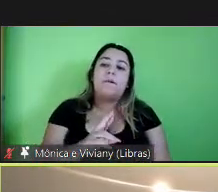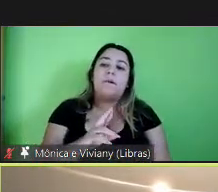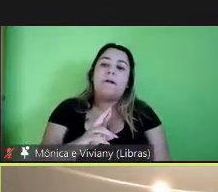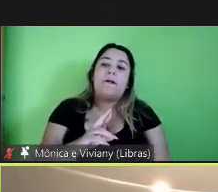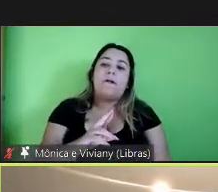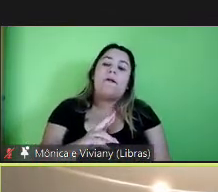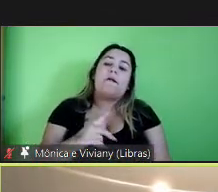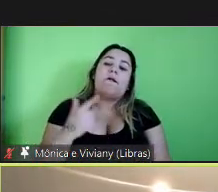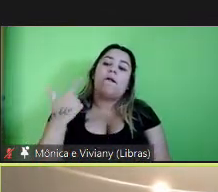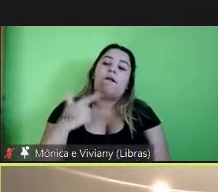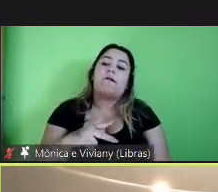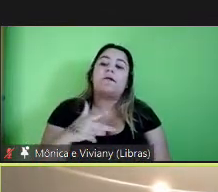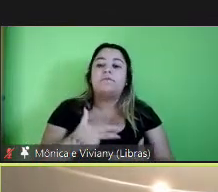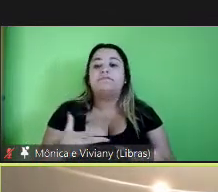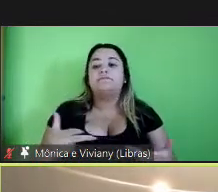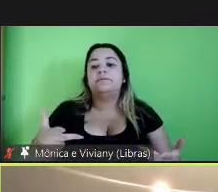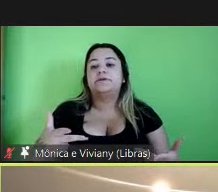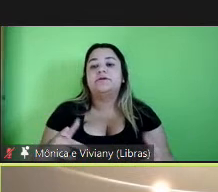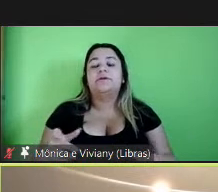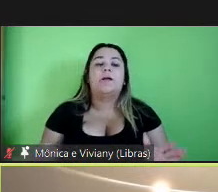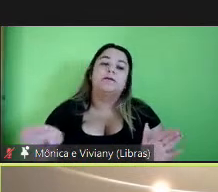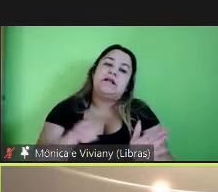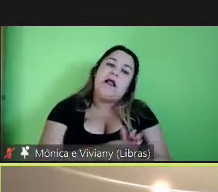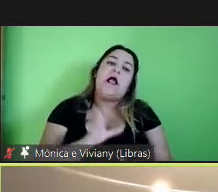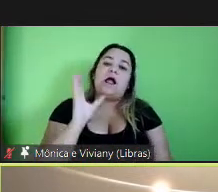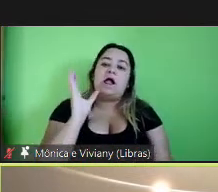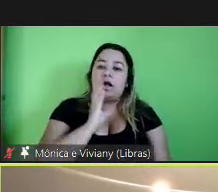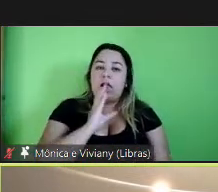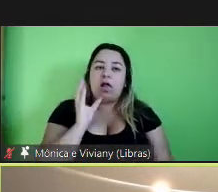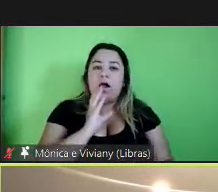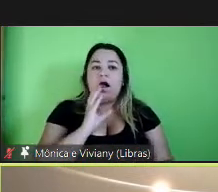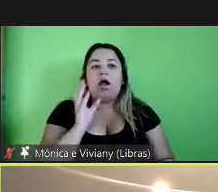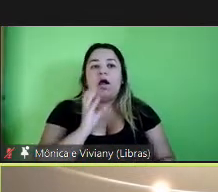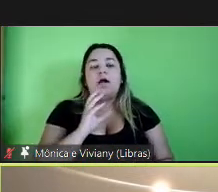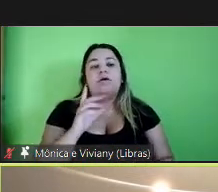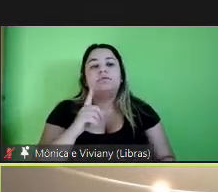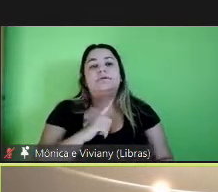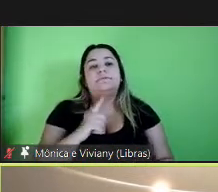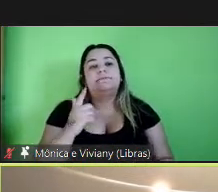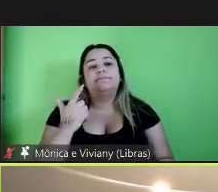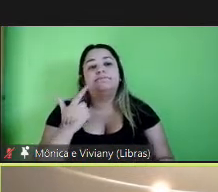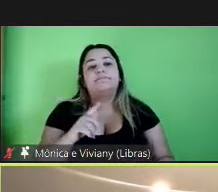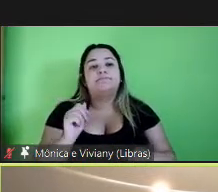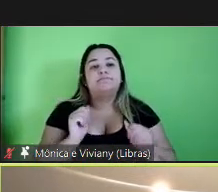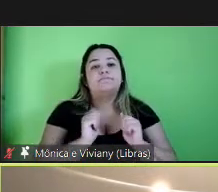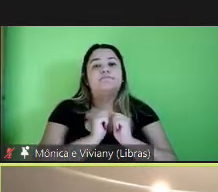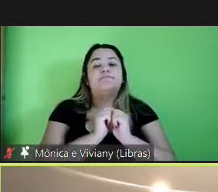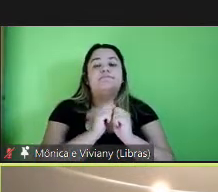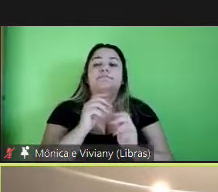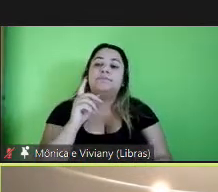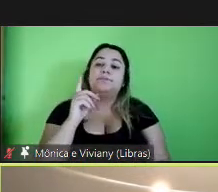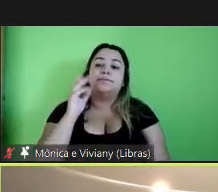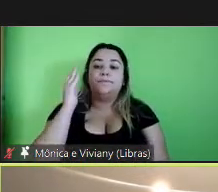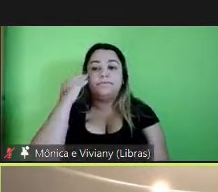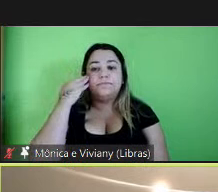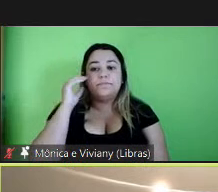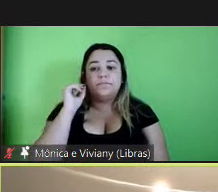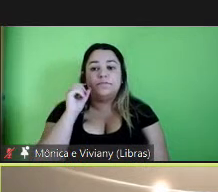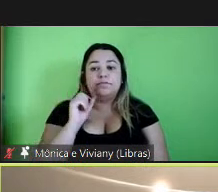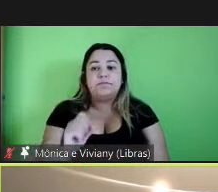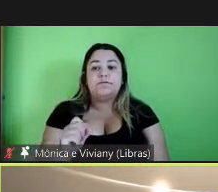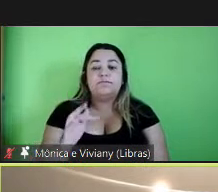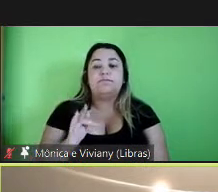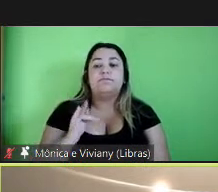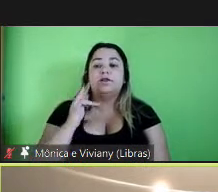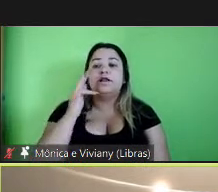that, looking at individual actions and looking at sustained actions as well. The resource allocation, it was acknowledging that